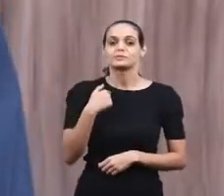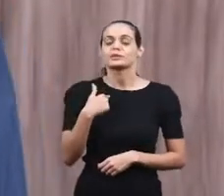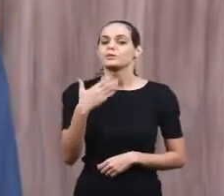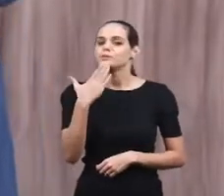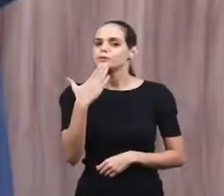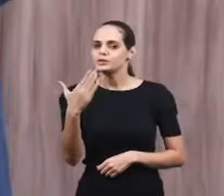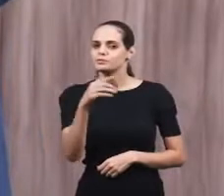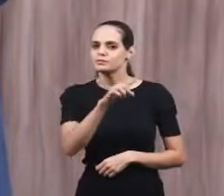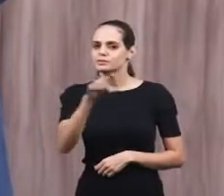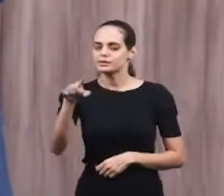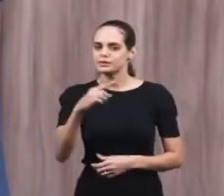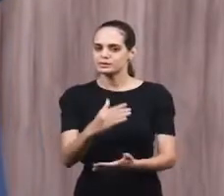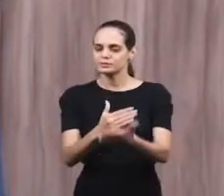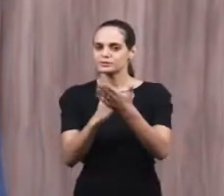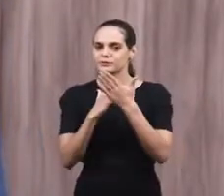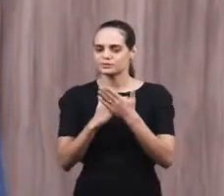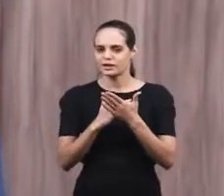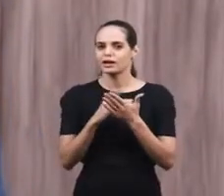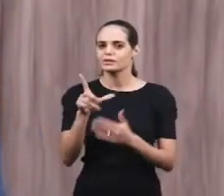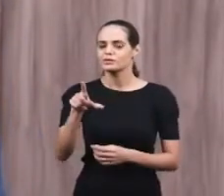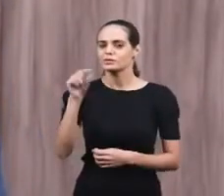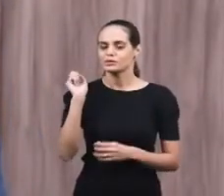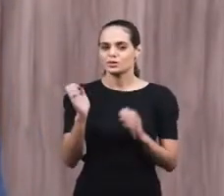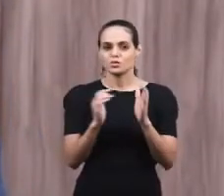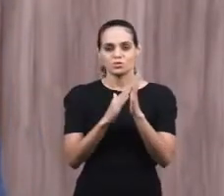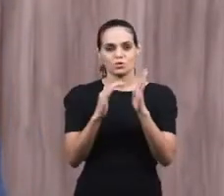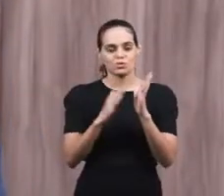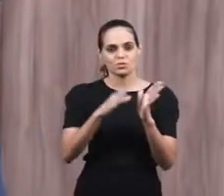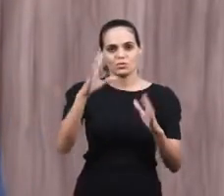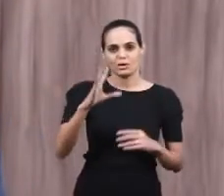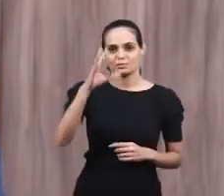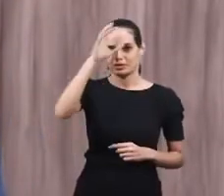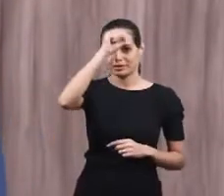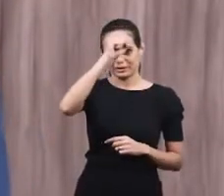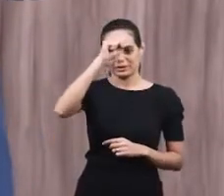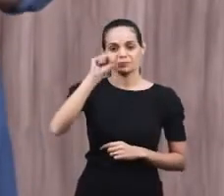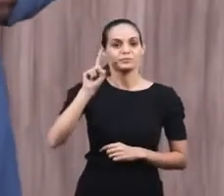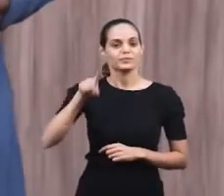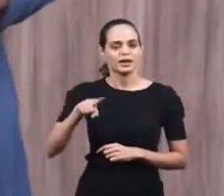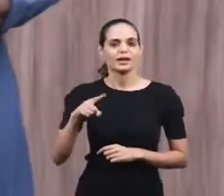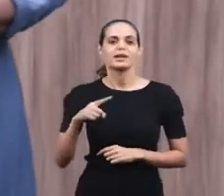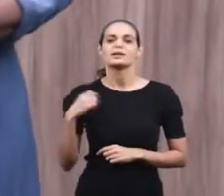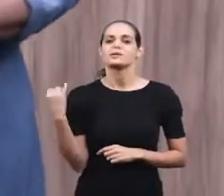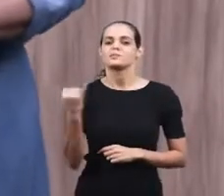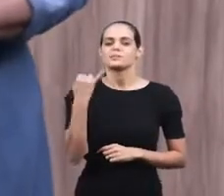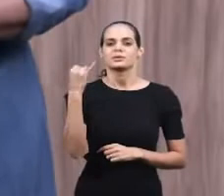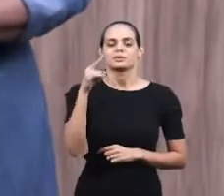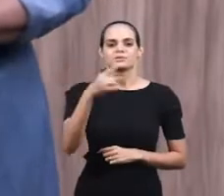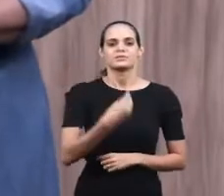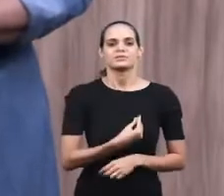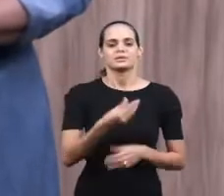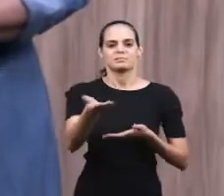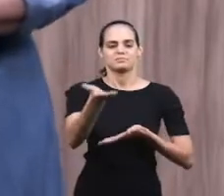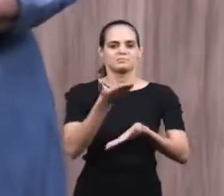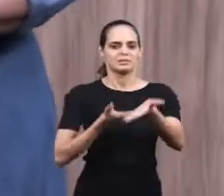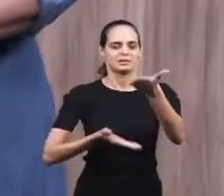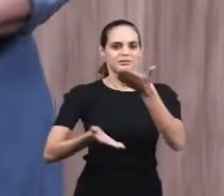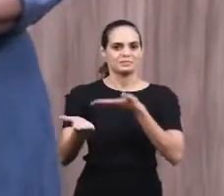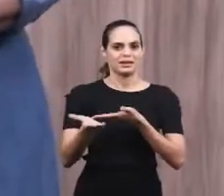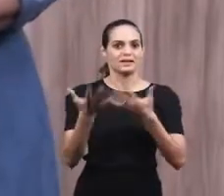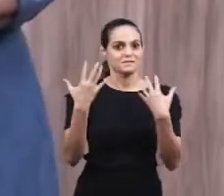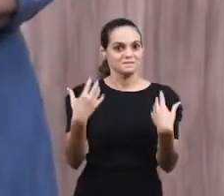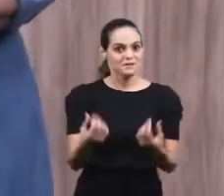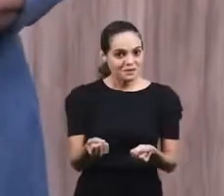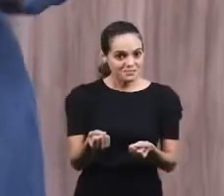of you to help me choose the next song that we're going to learn. And your participation is very important to us.